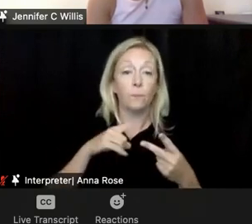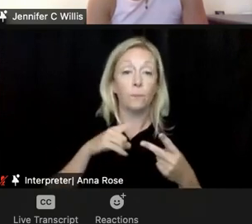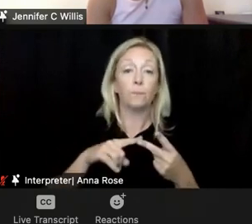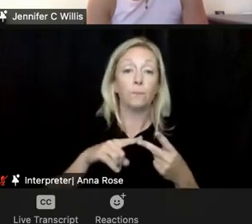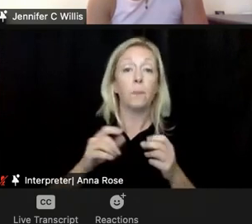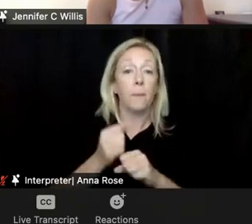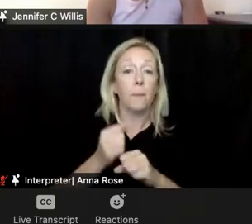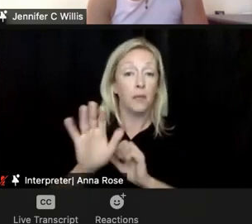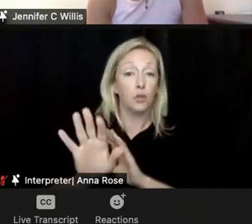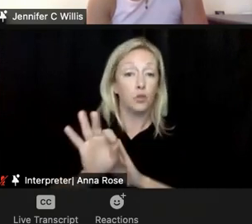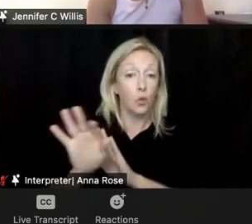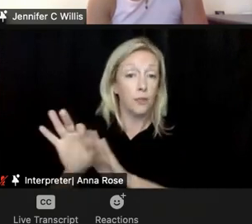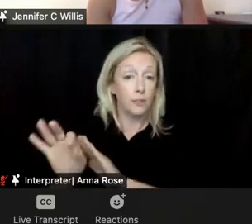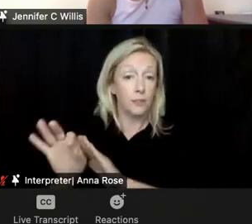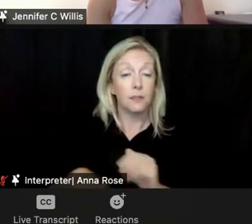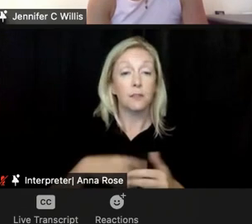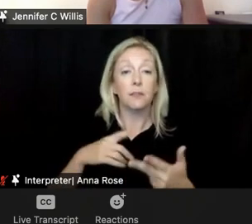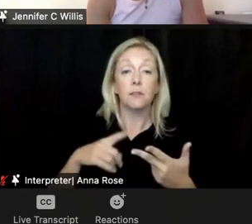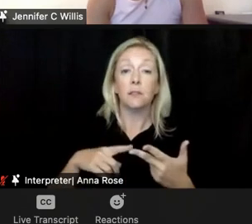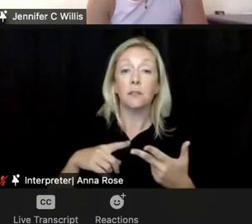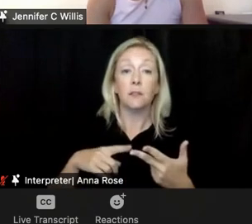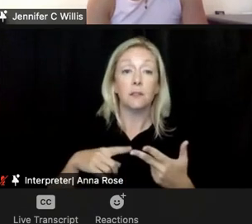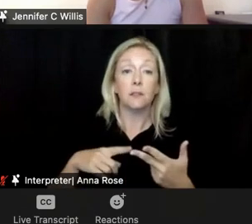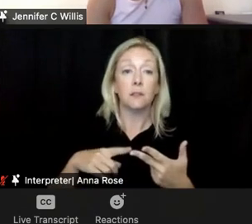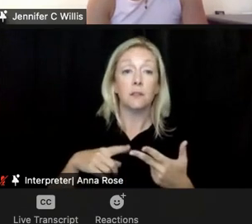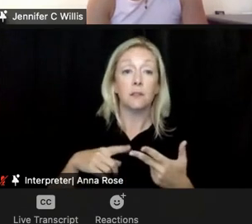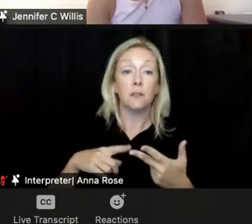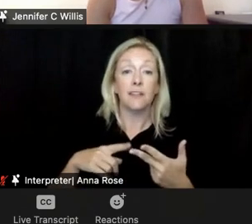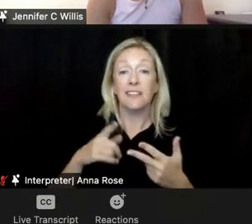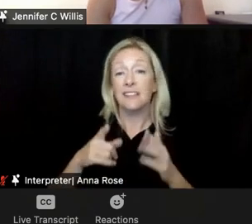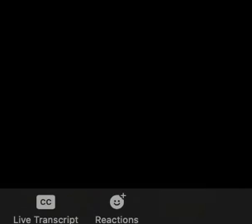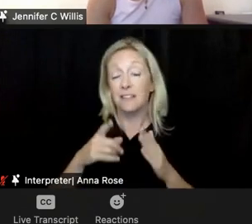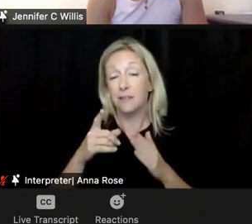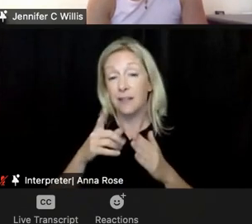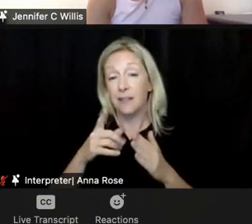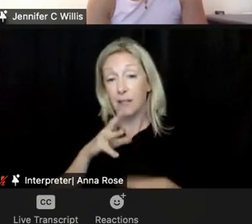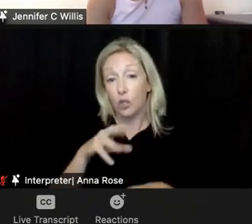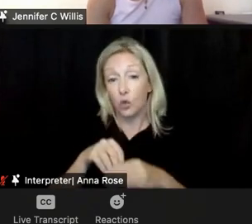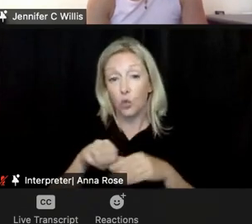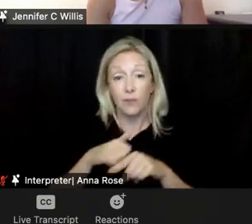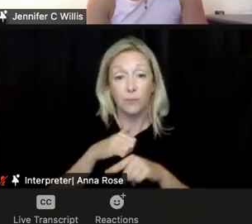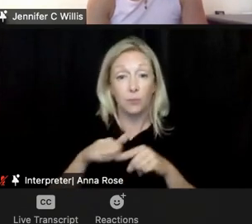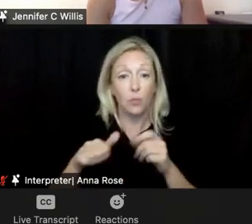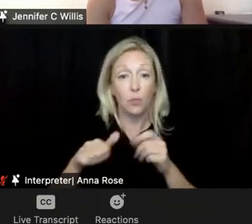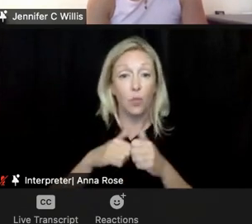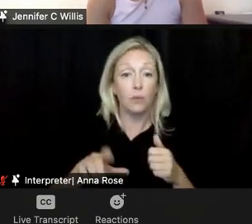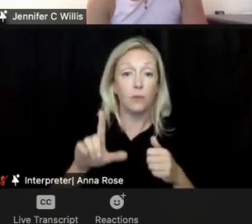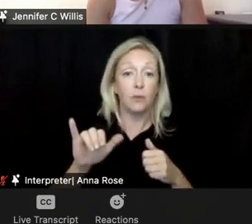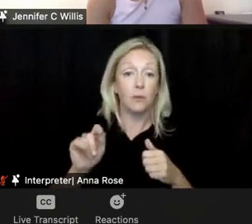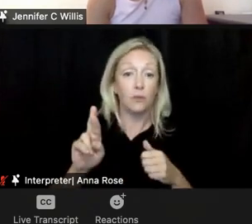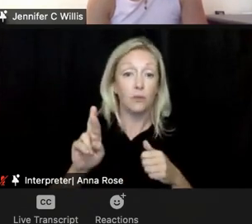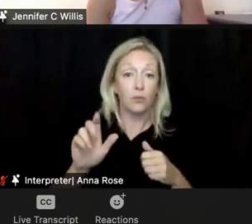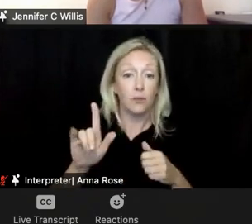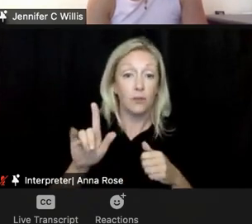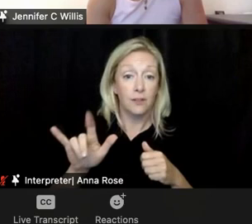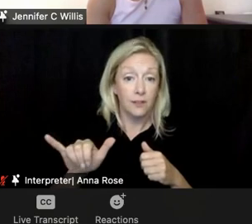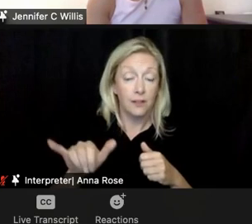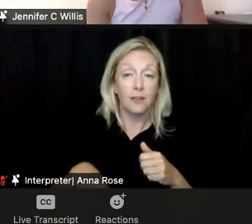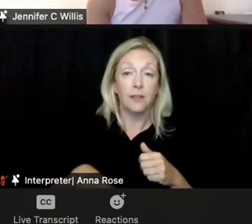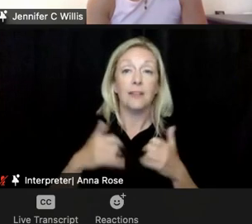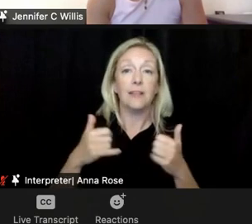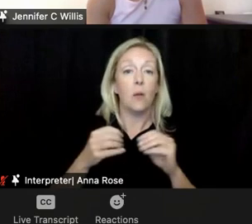choice making, even to embed in literacy and in daily routines, except now it's more of an